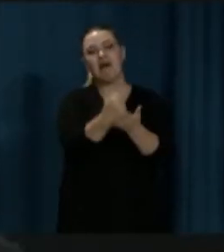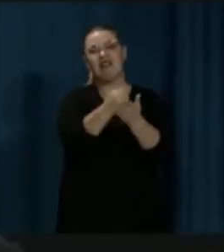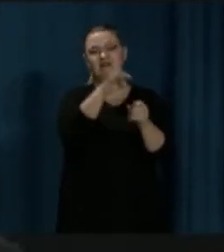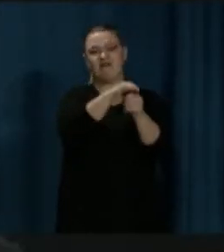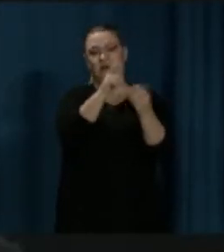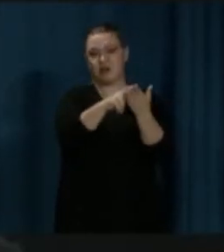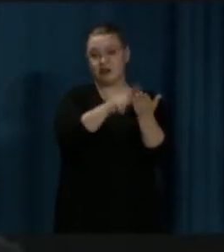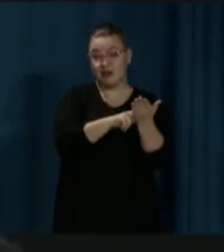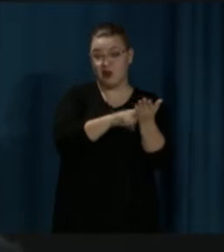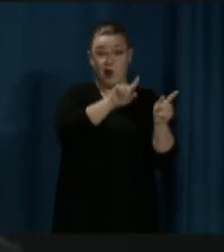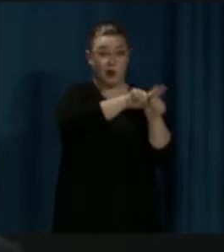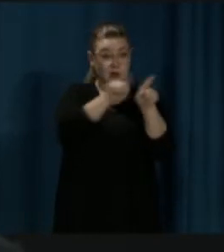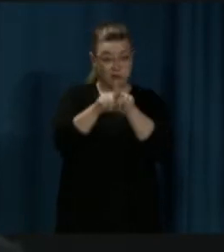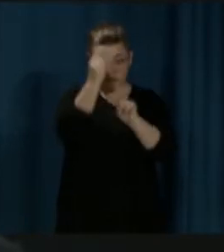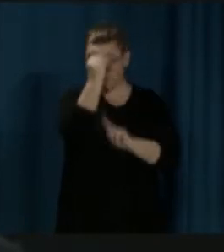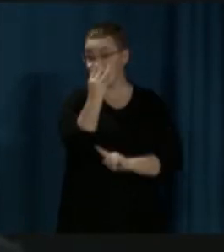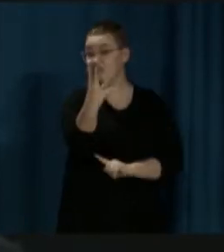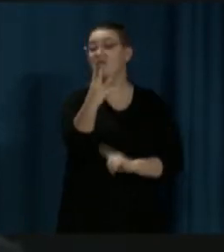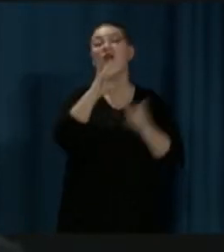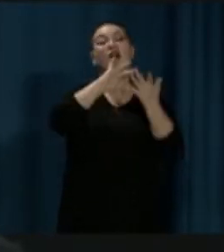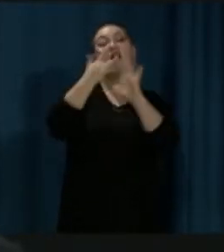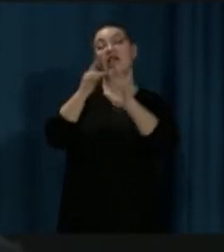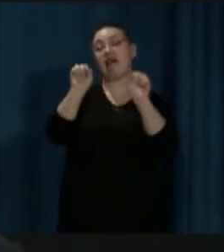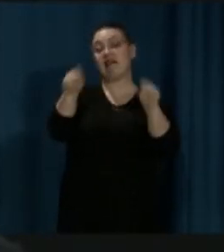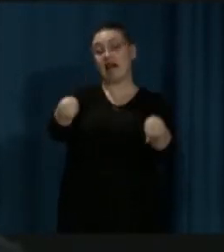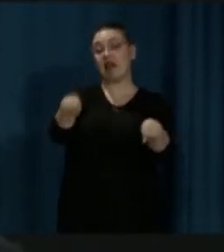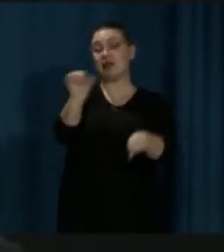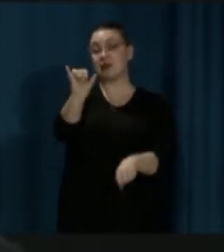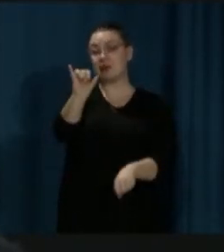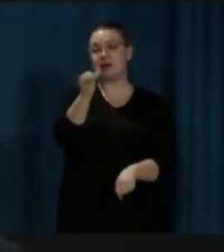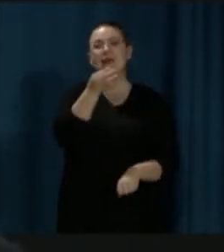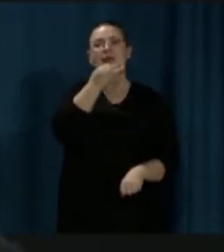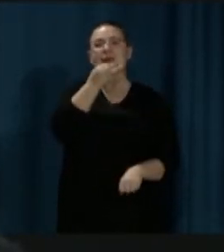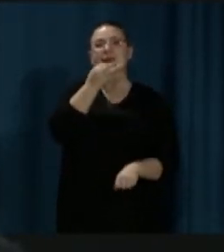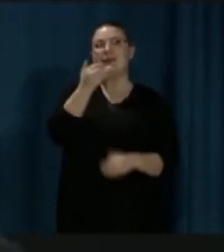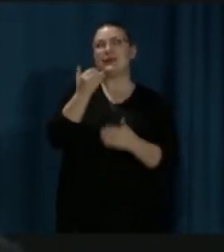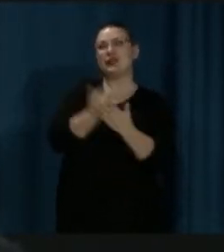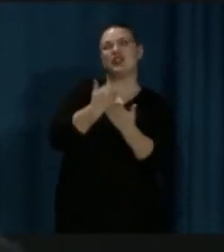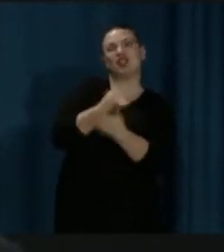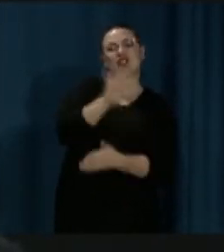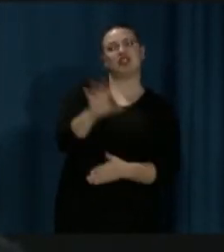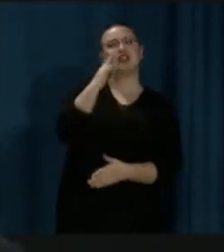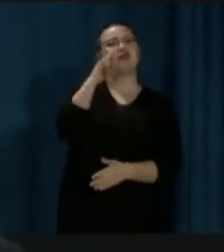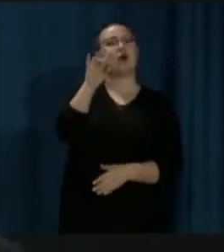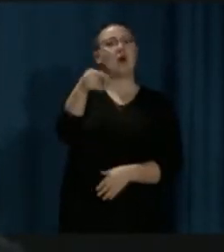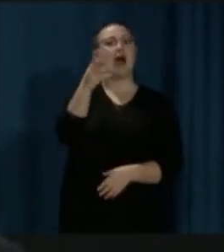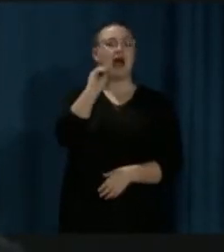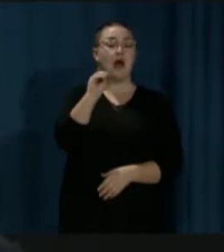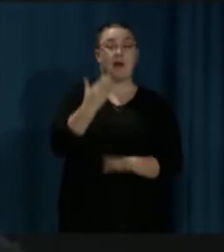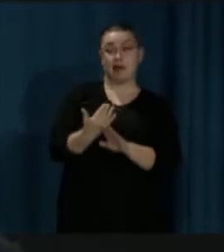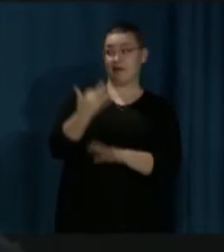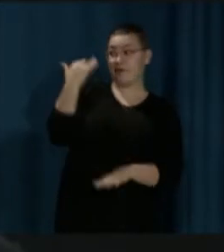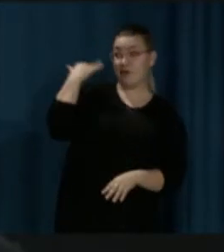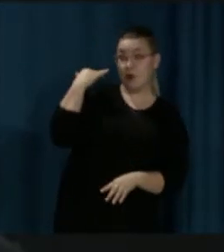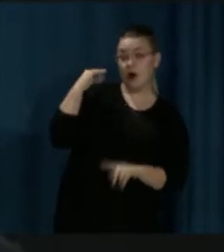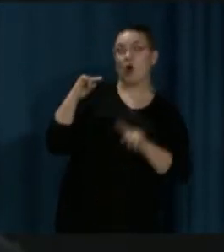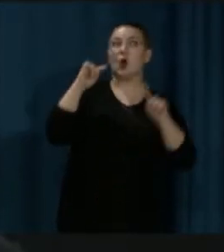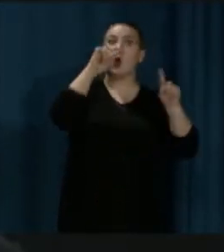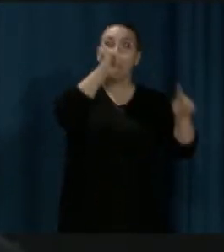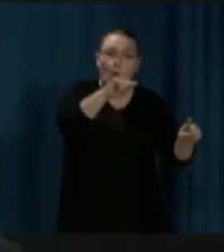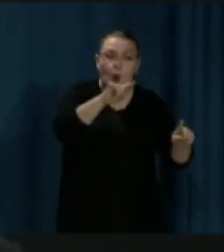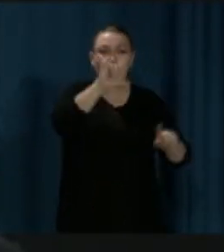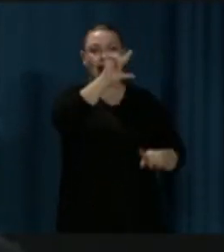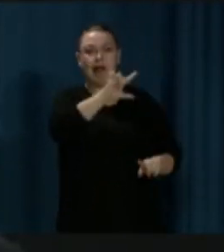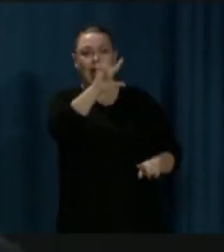also do it online right now. That's something that's relatively new for Ohio. In the past, you would have to go to the library or the Bureau of